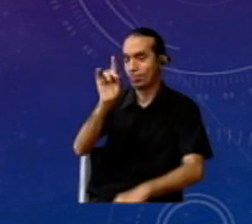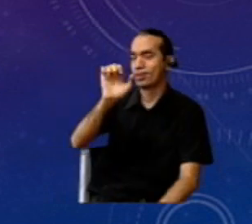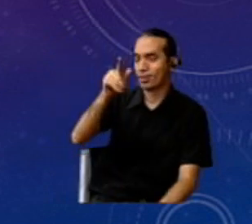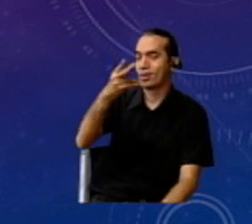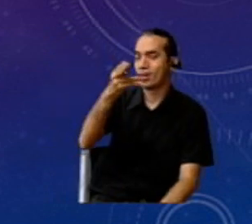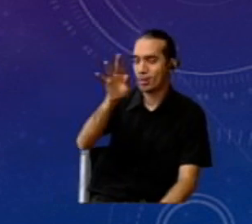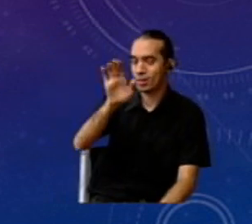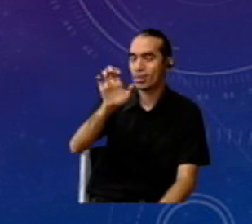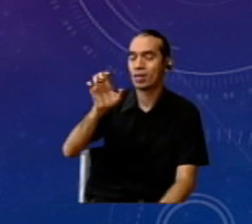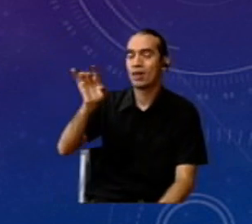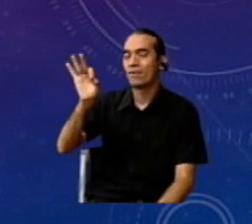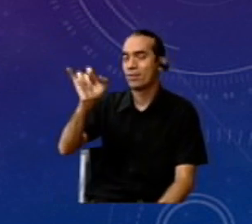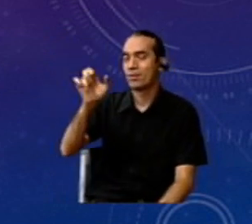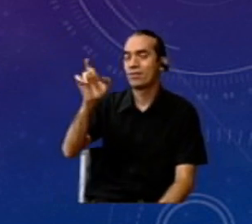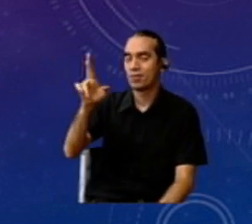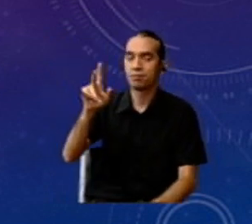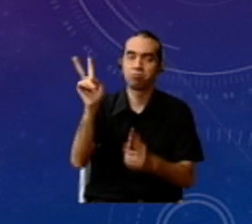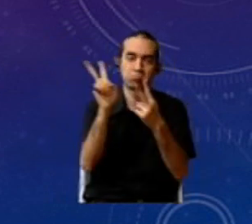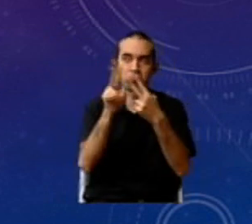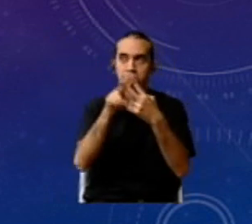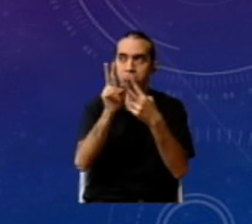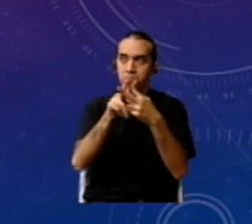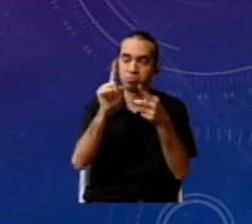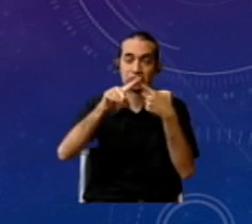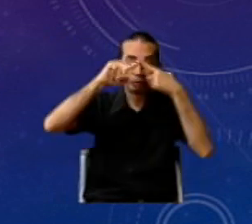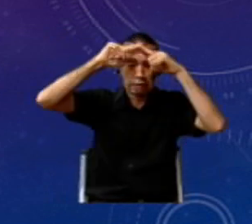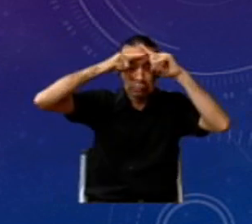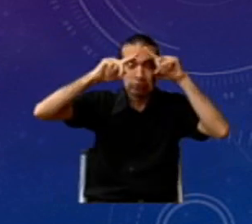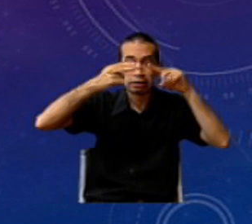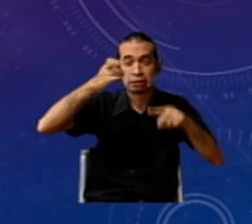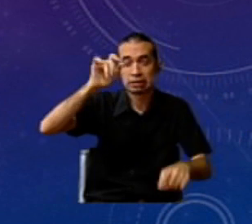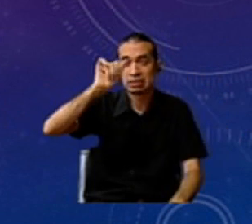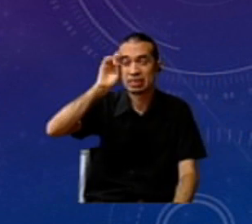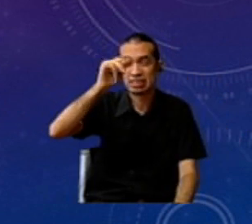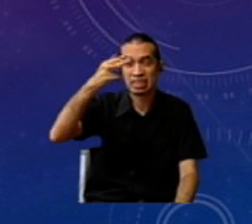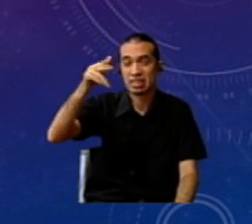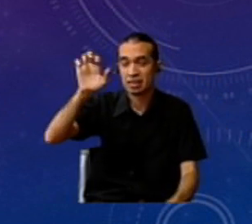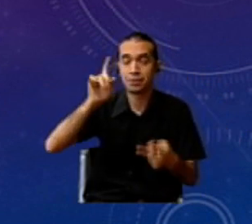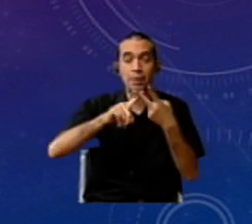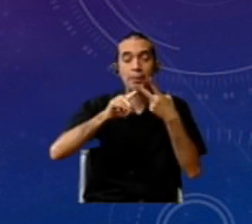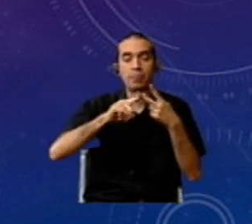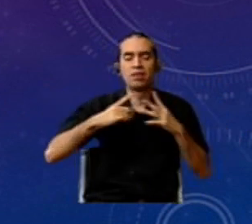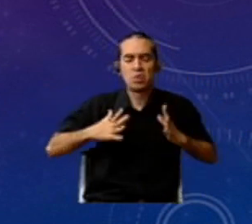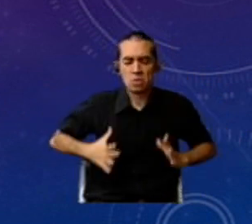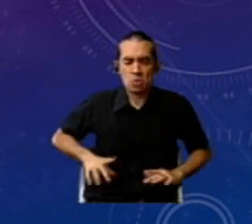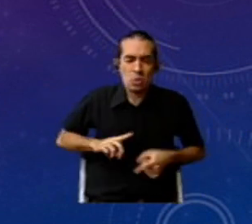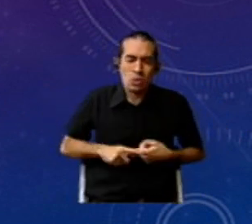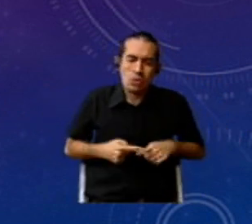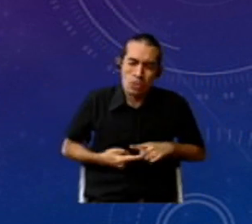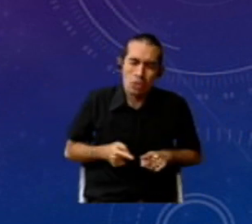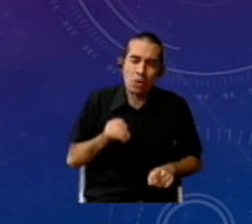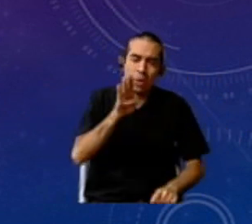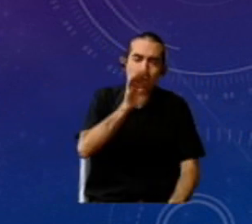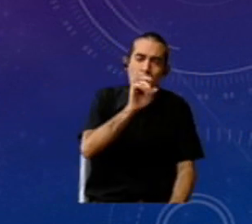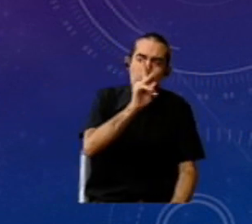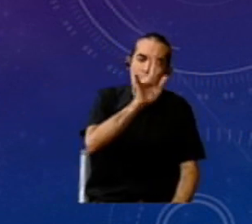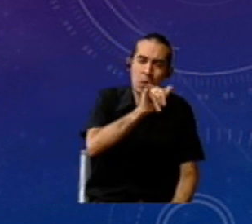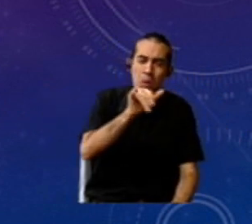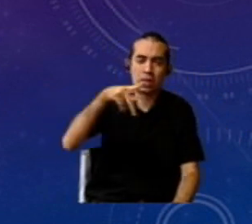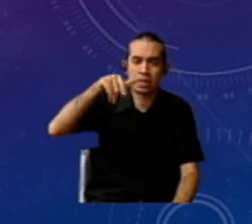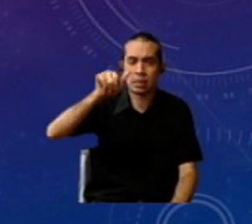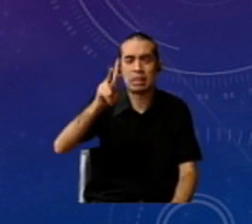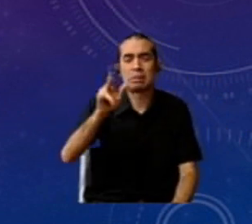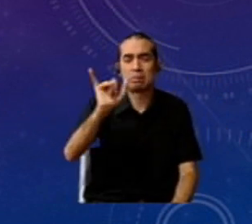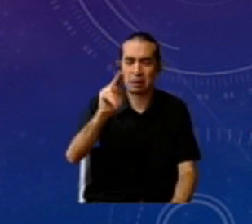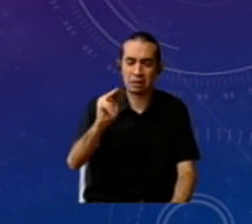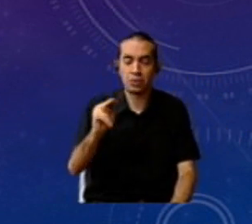fever, and it has 2 symptoms: headache and body pain. Body pain is dolor de cuerpo,